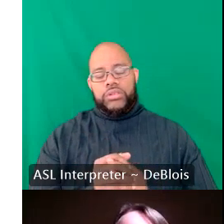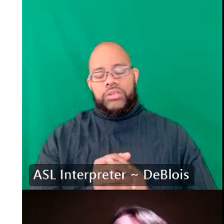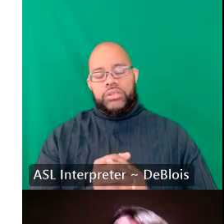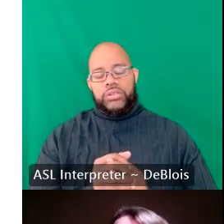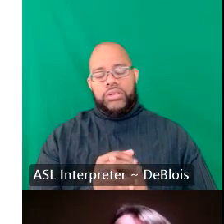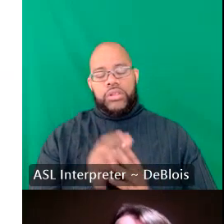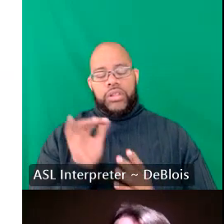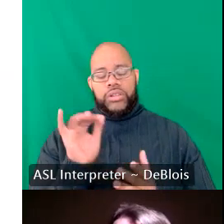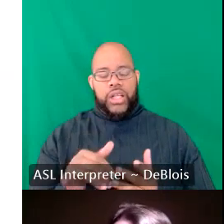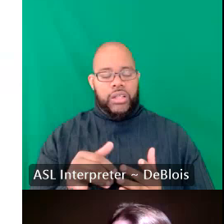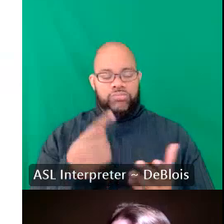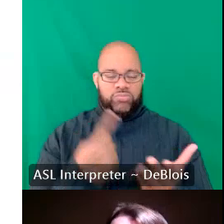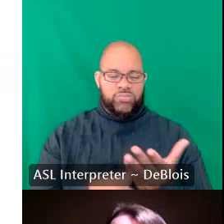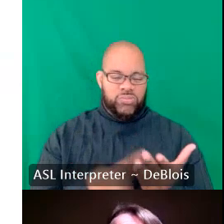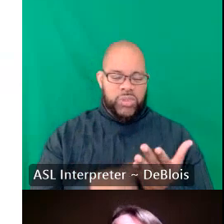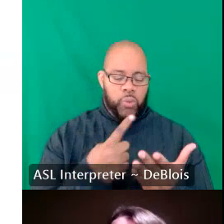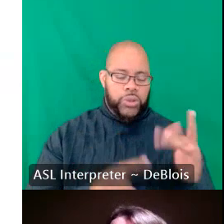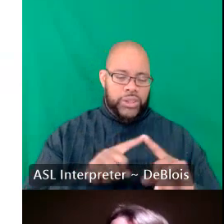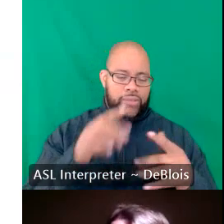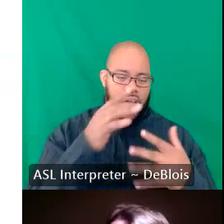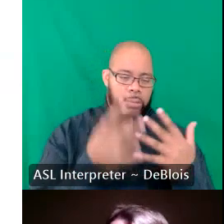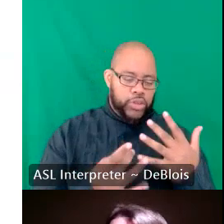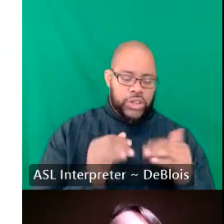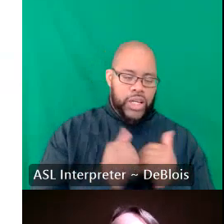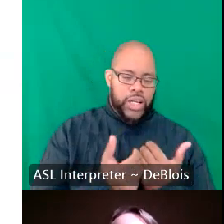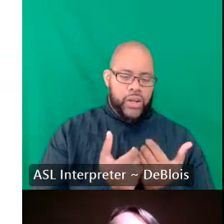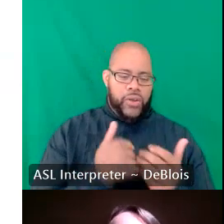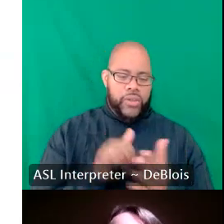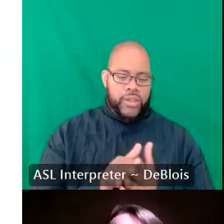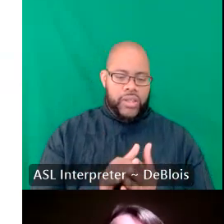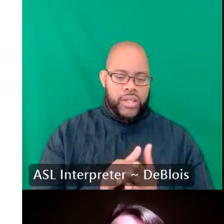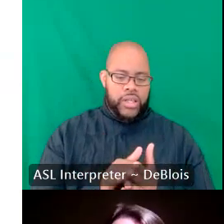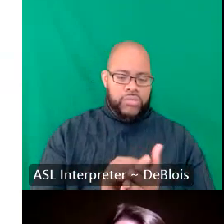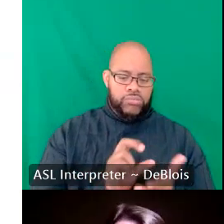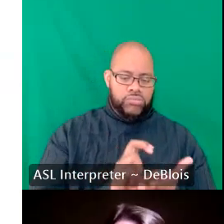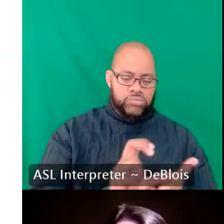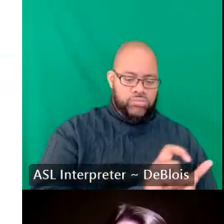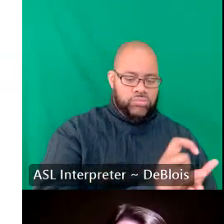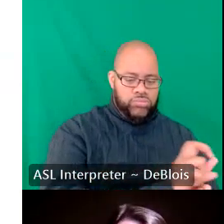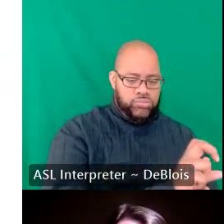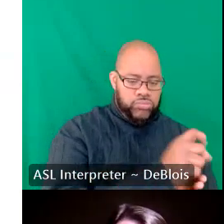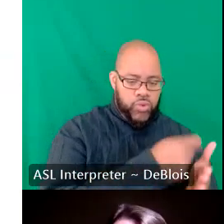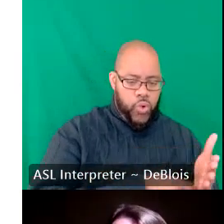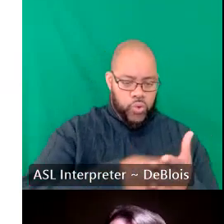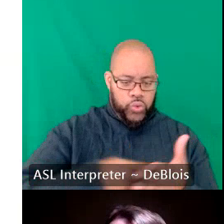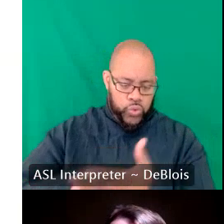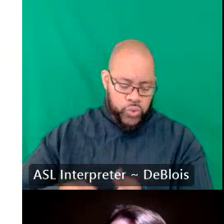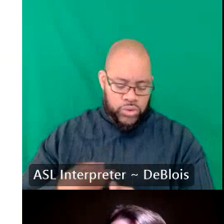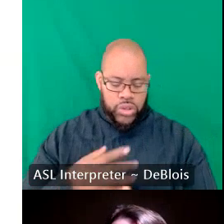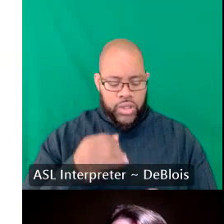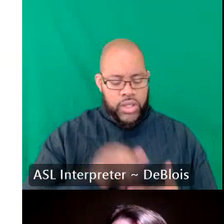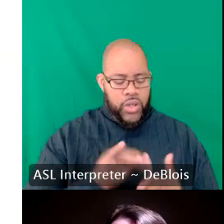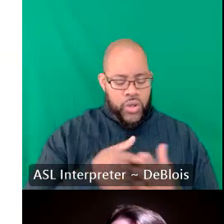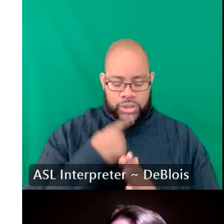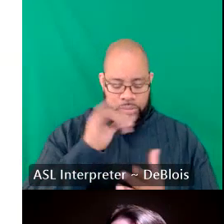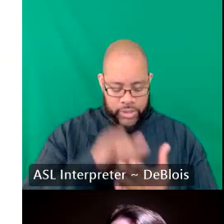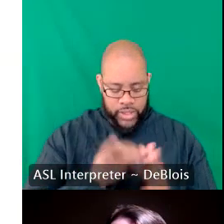just to go over sort of what the different options are and how they're costed out. So we will, that's all I'll say